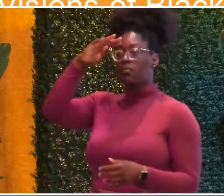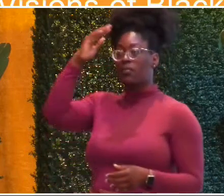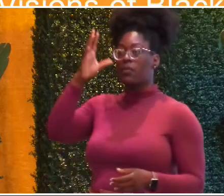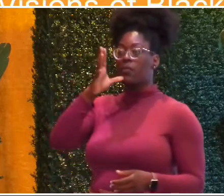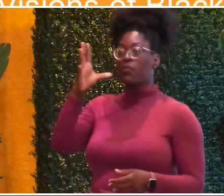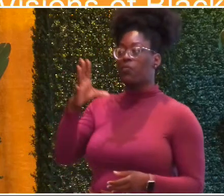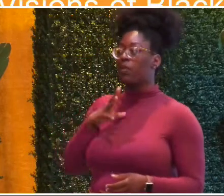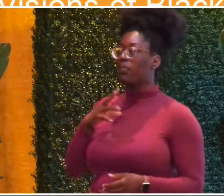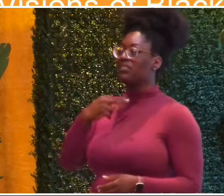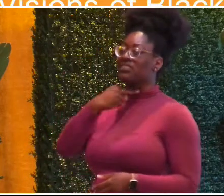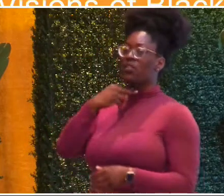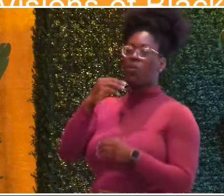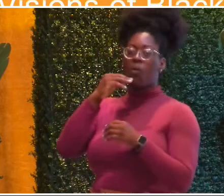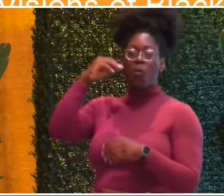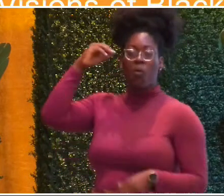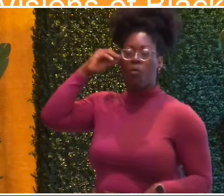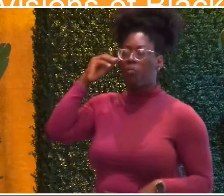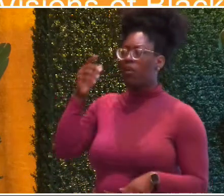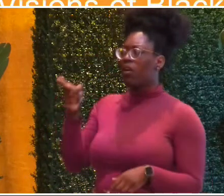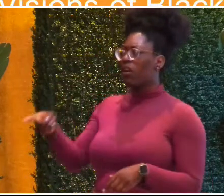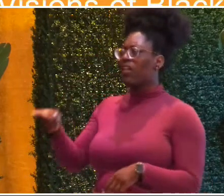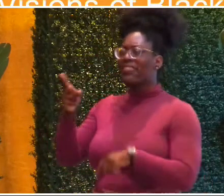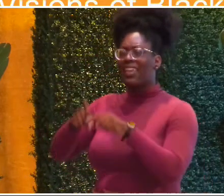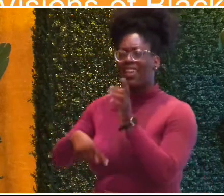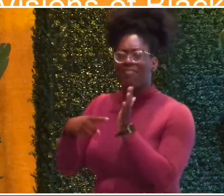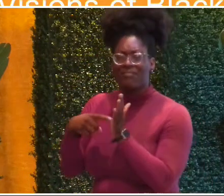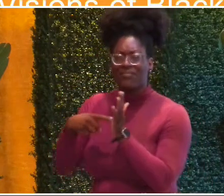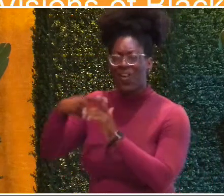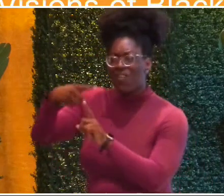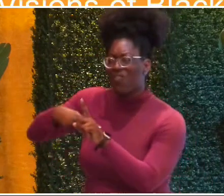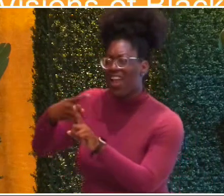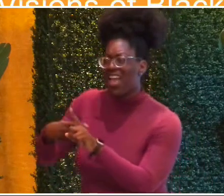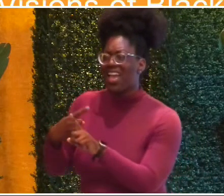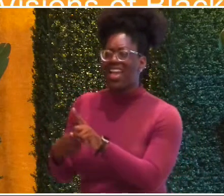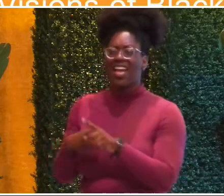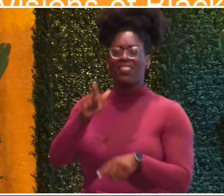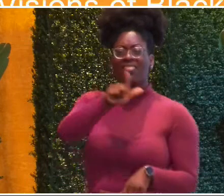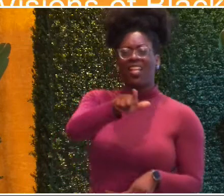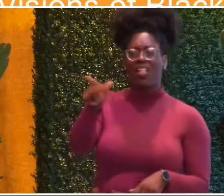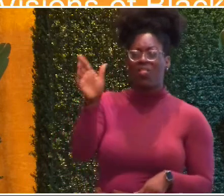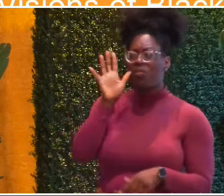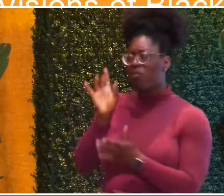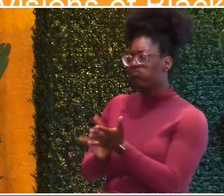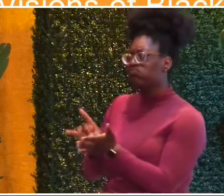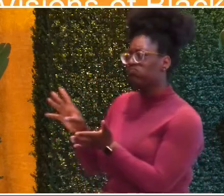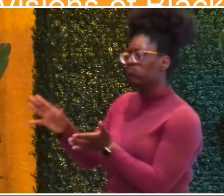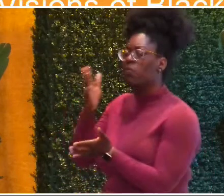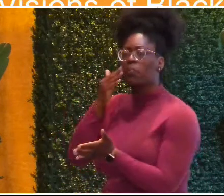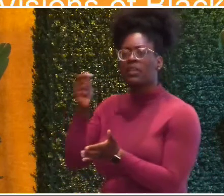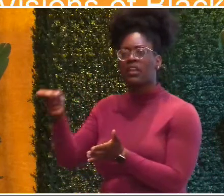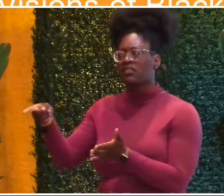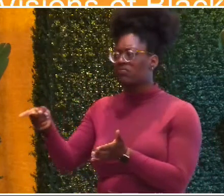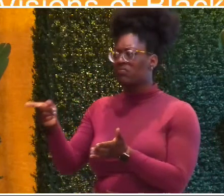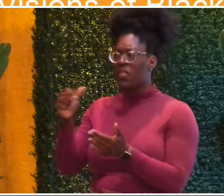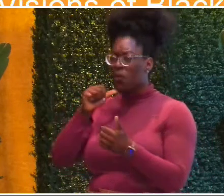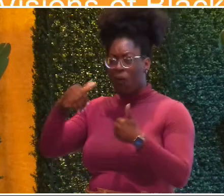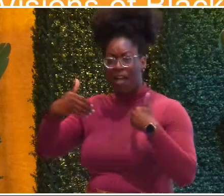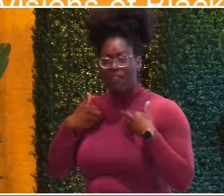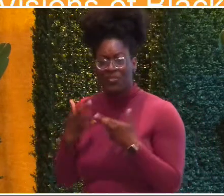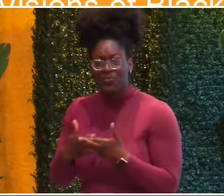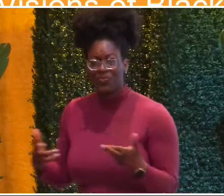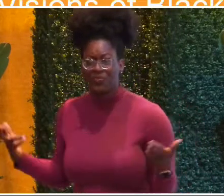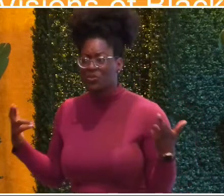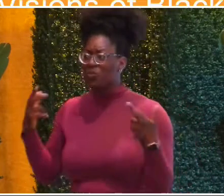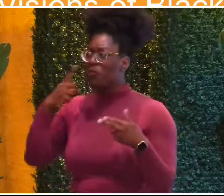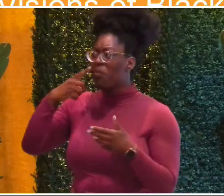resources to be able to live, right? When they're putting out the first people who have to bail people out of prison and jail, putting up the mortgage to the